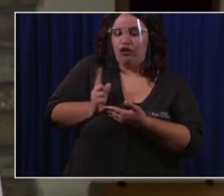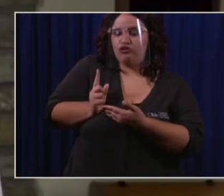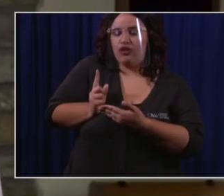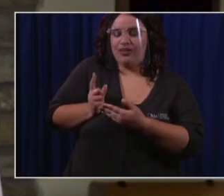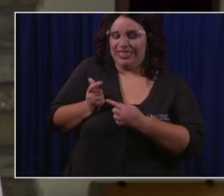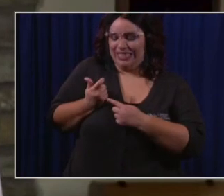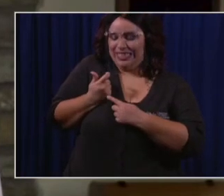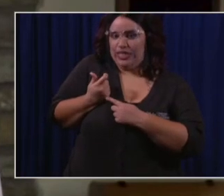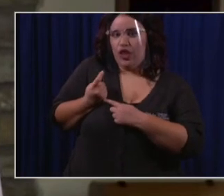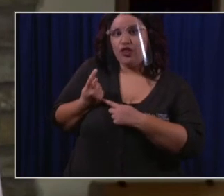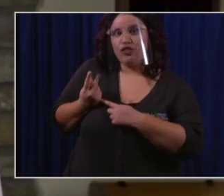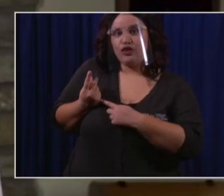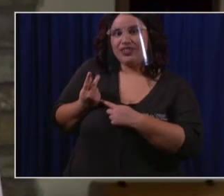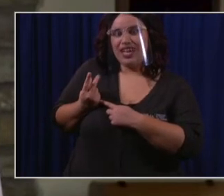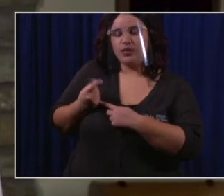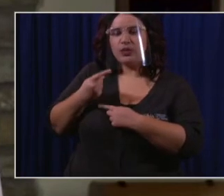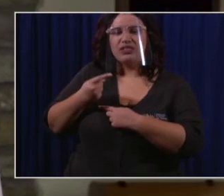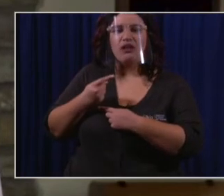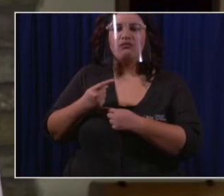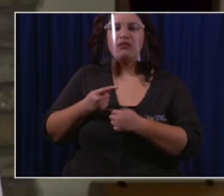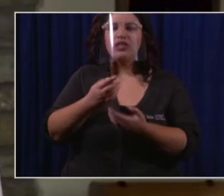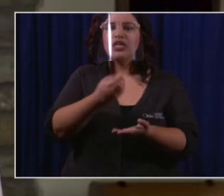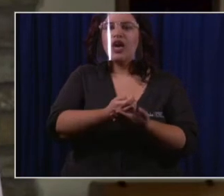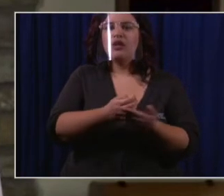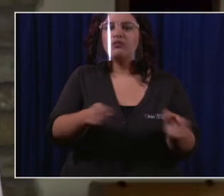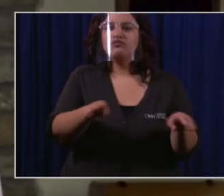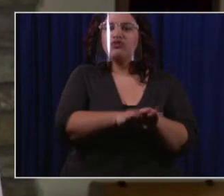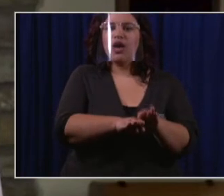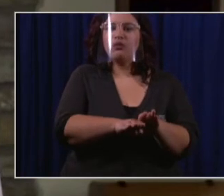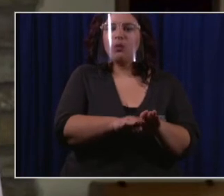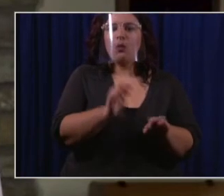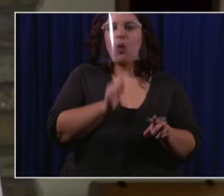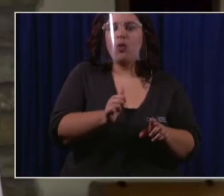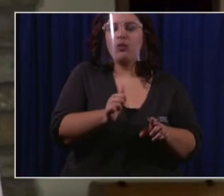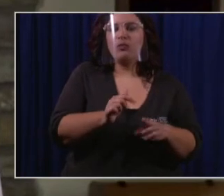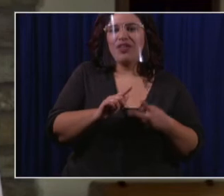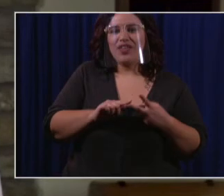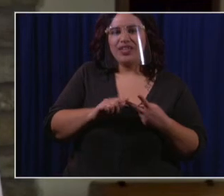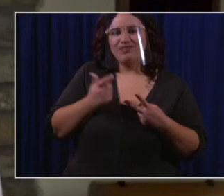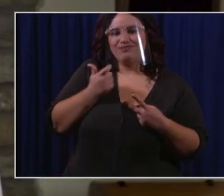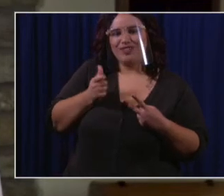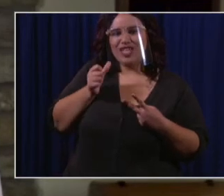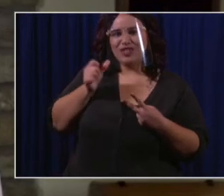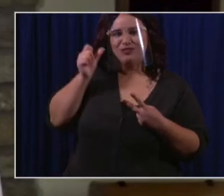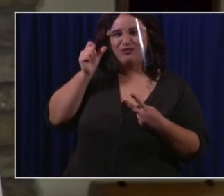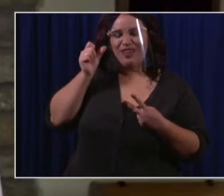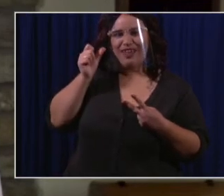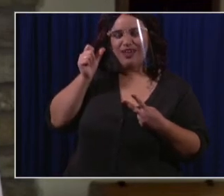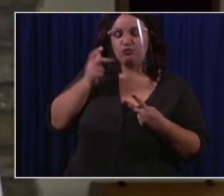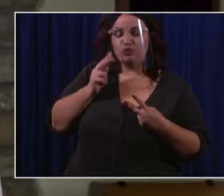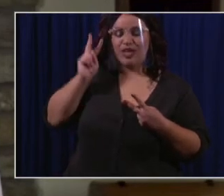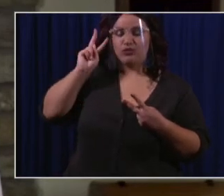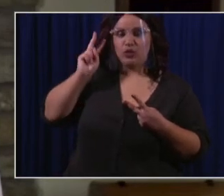economy again. We're not. Then on Tuesday, you were asked about, could there be any more lockdown measures this winter? And you said, yeah, there could